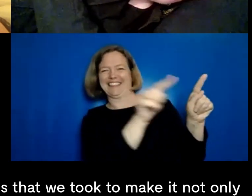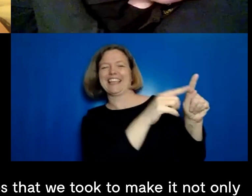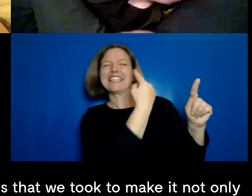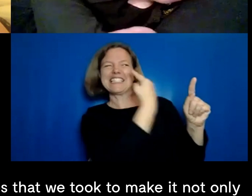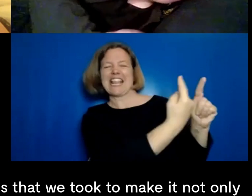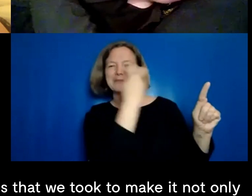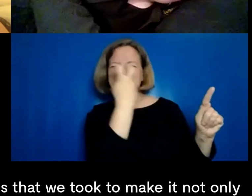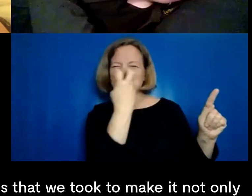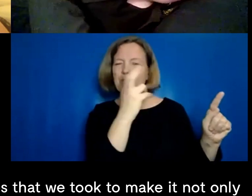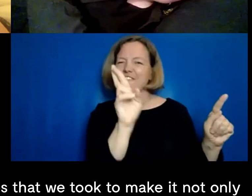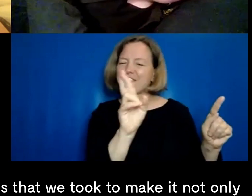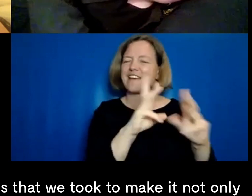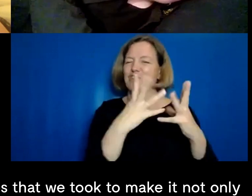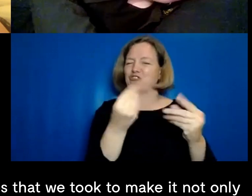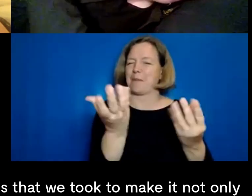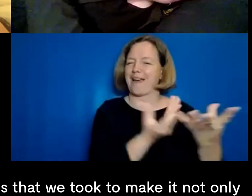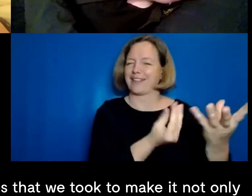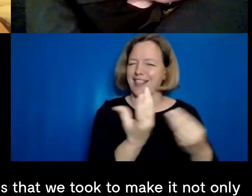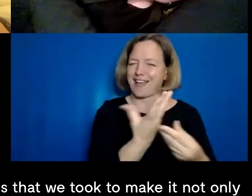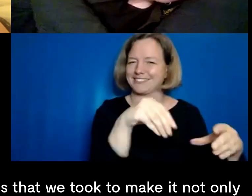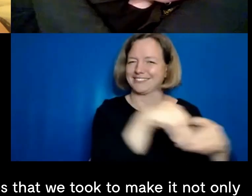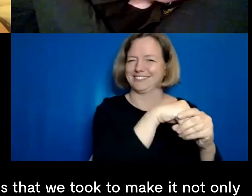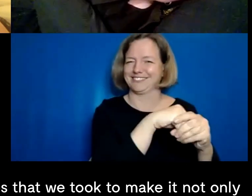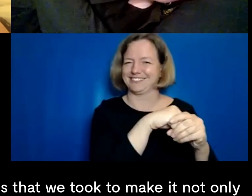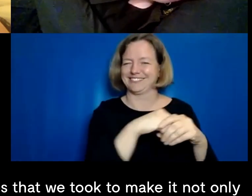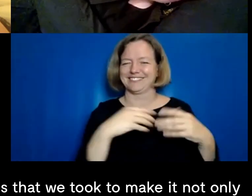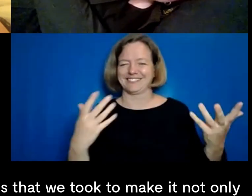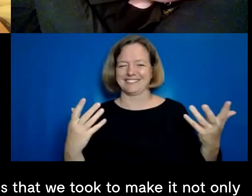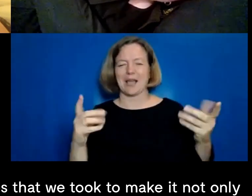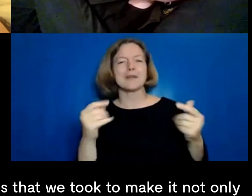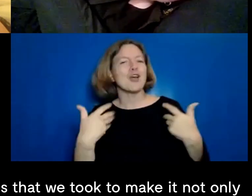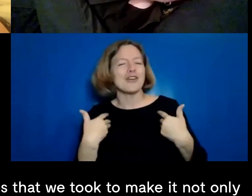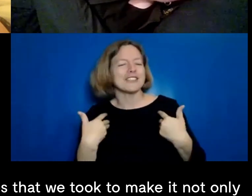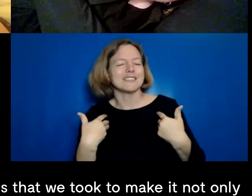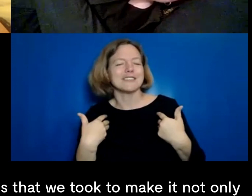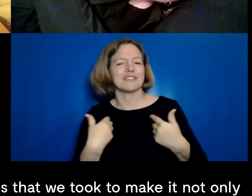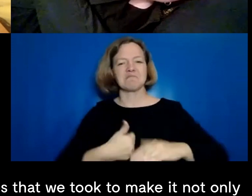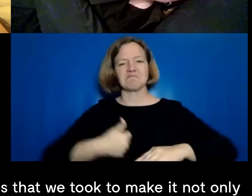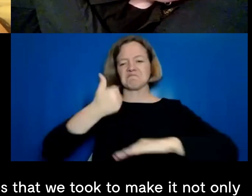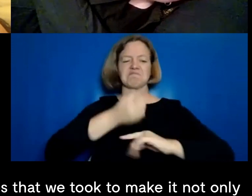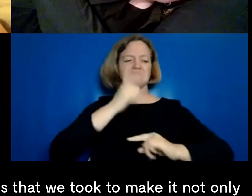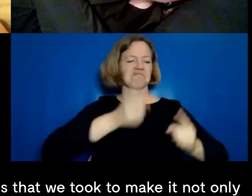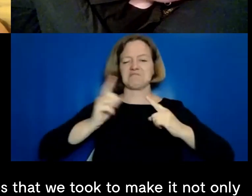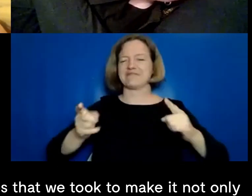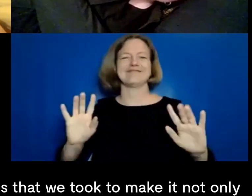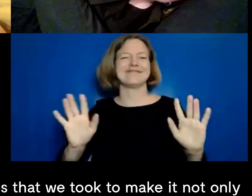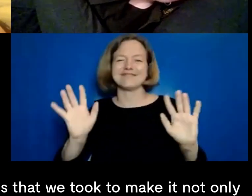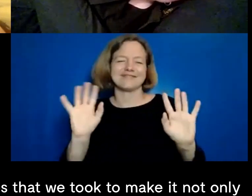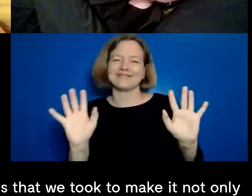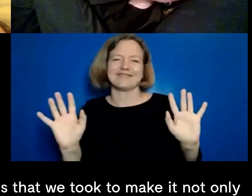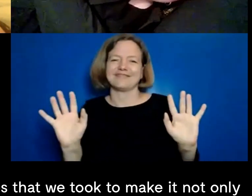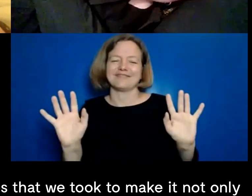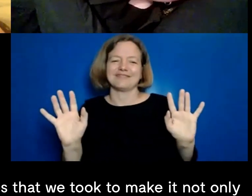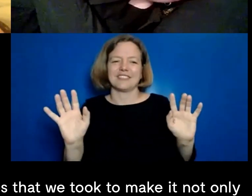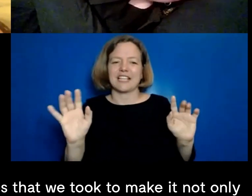I think these are, some steps that we took to make it not